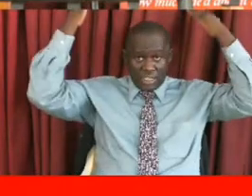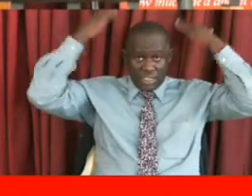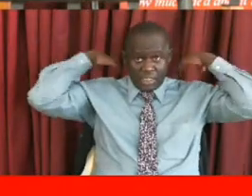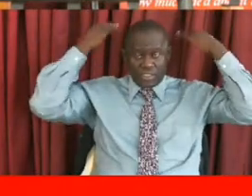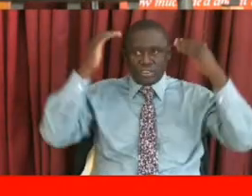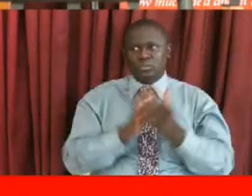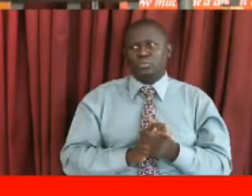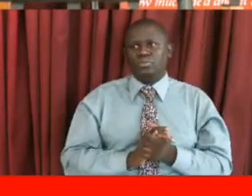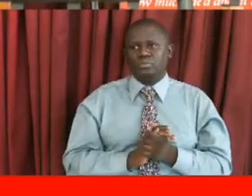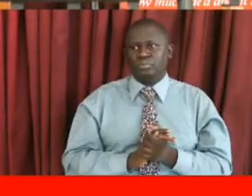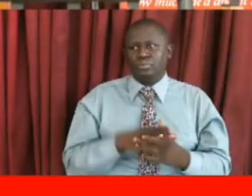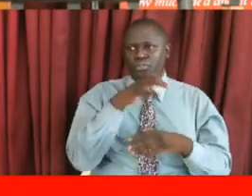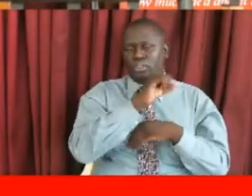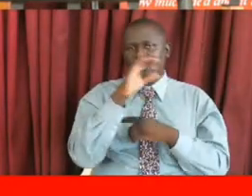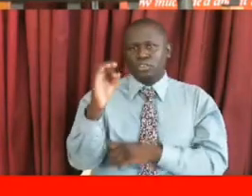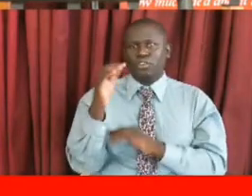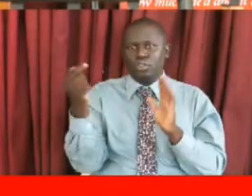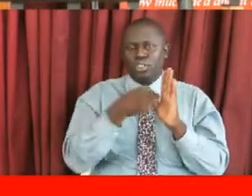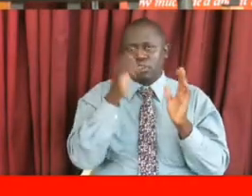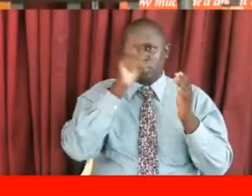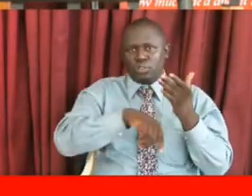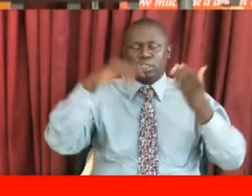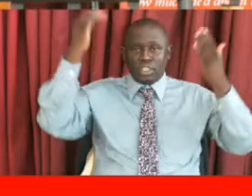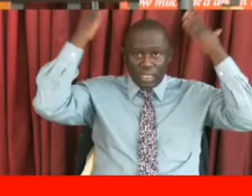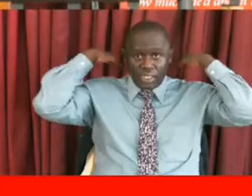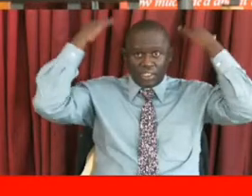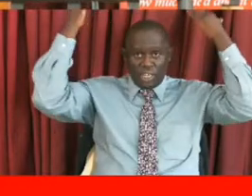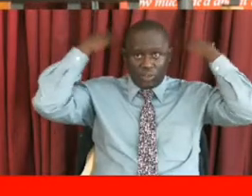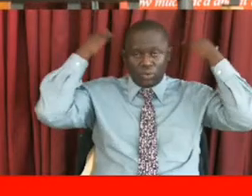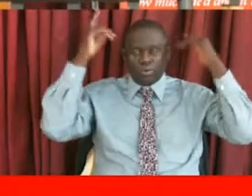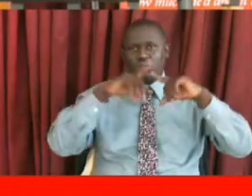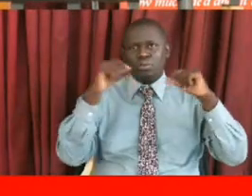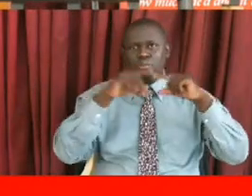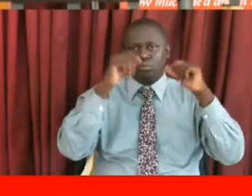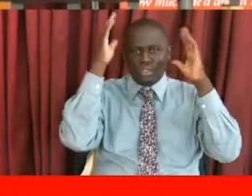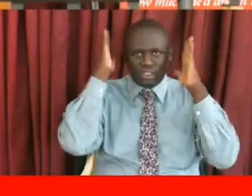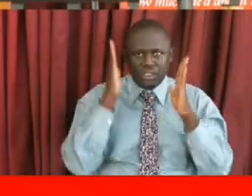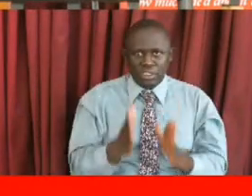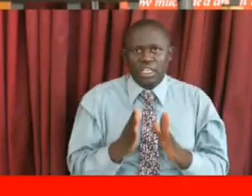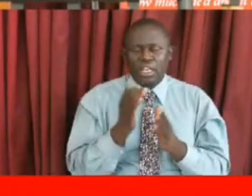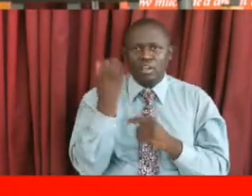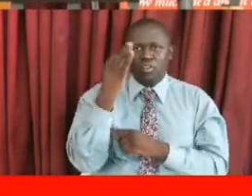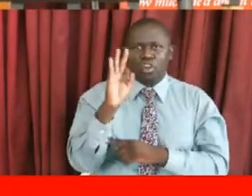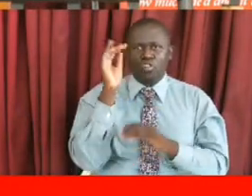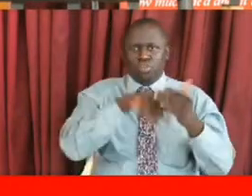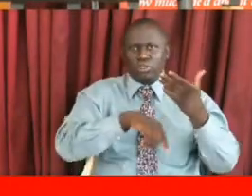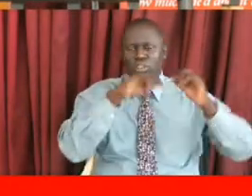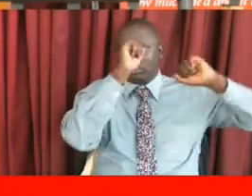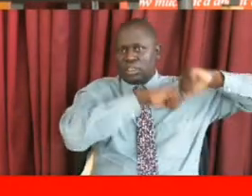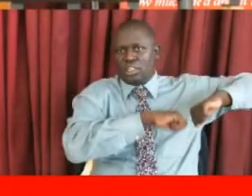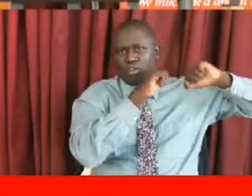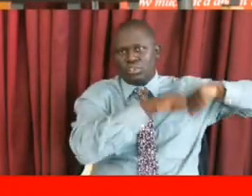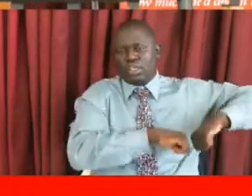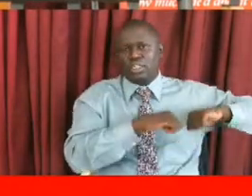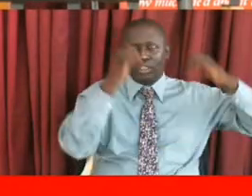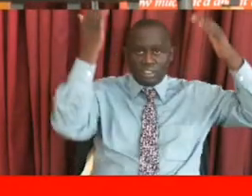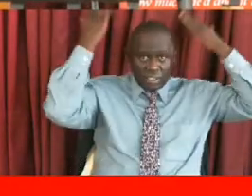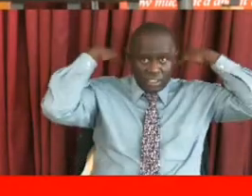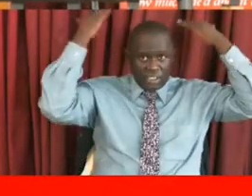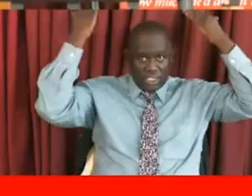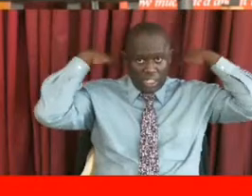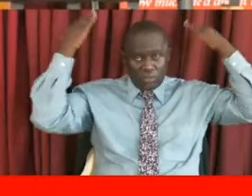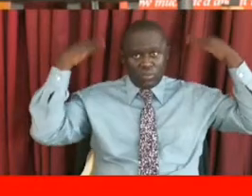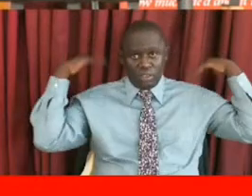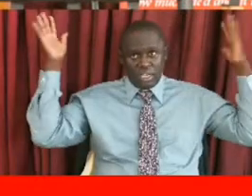end so this is the Eternal messenger the Eternal messenger of the Covenant Eternal Angel of